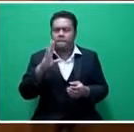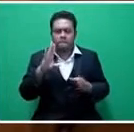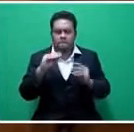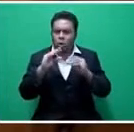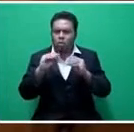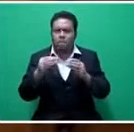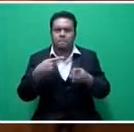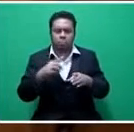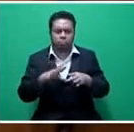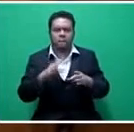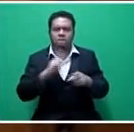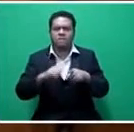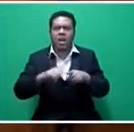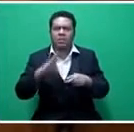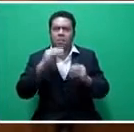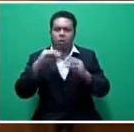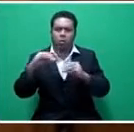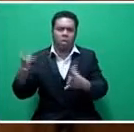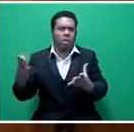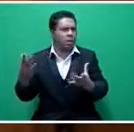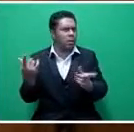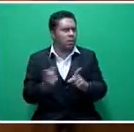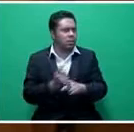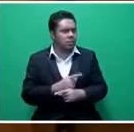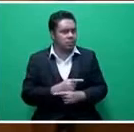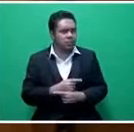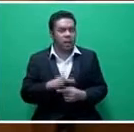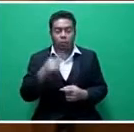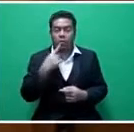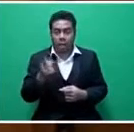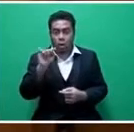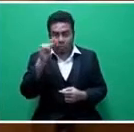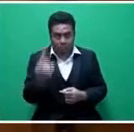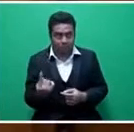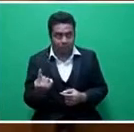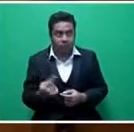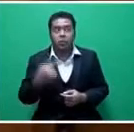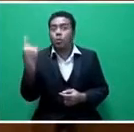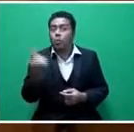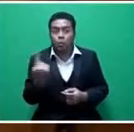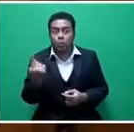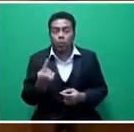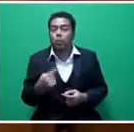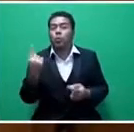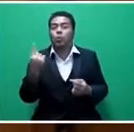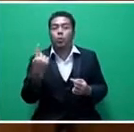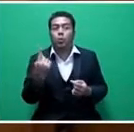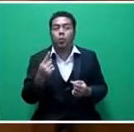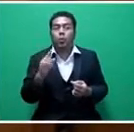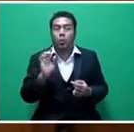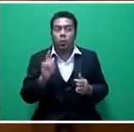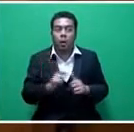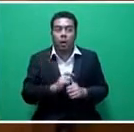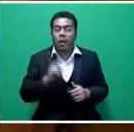far. You don't have to look far to tell yourself who a motormouth is. So I'd rather